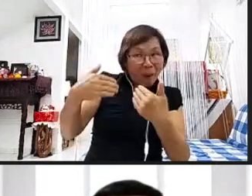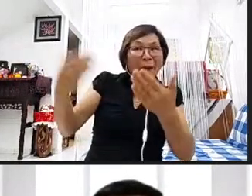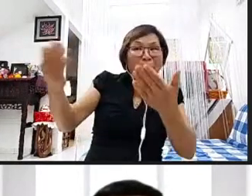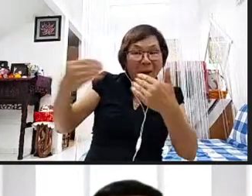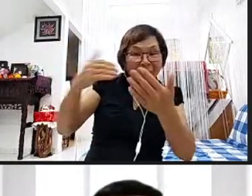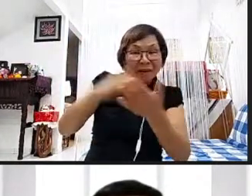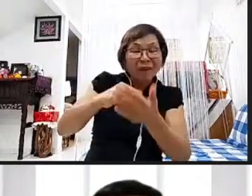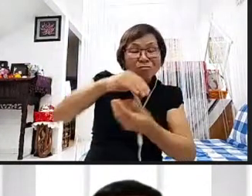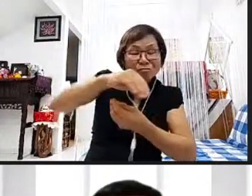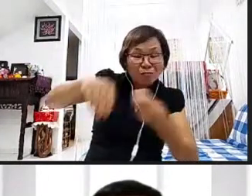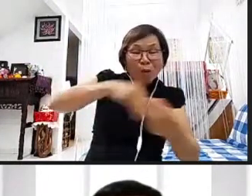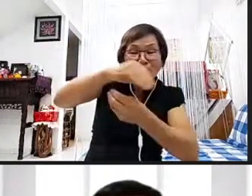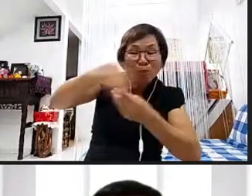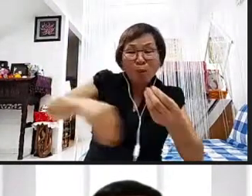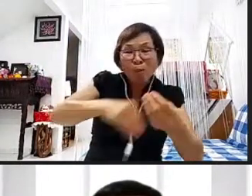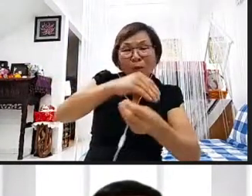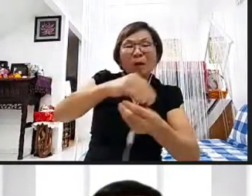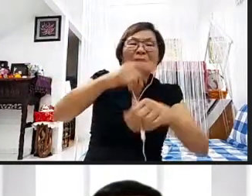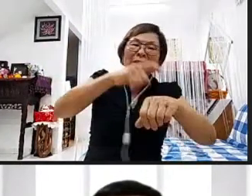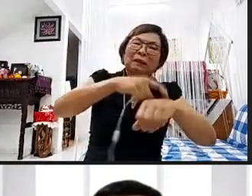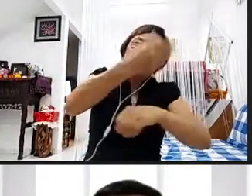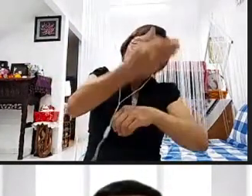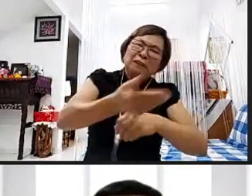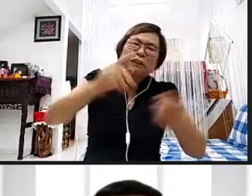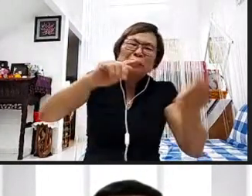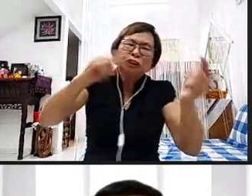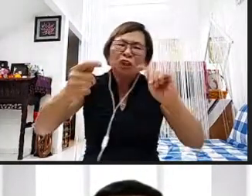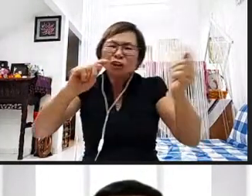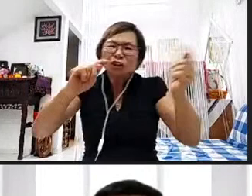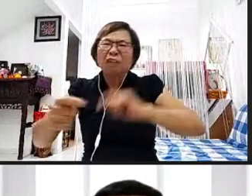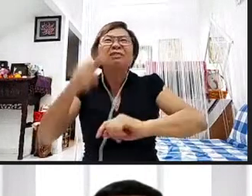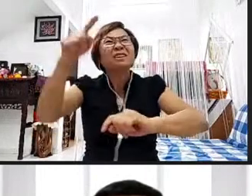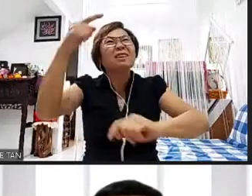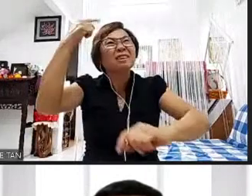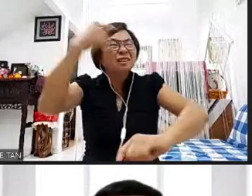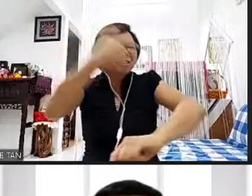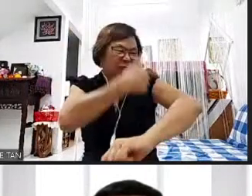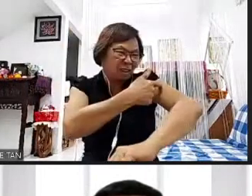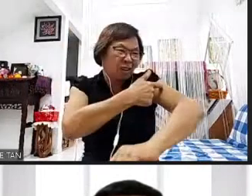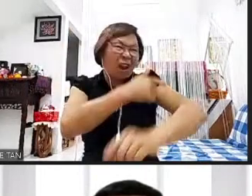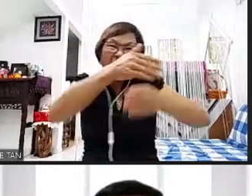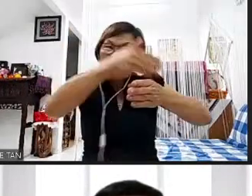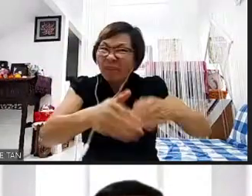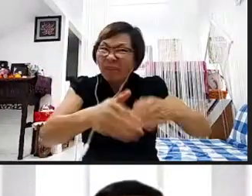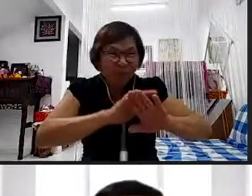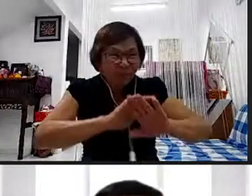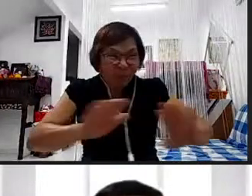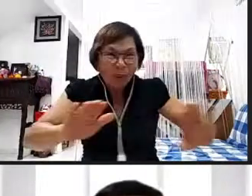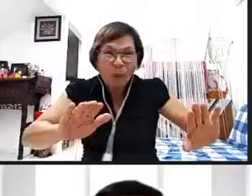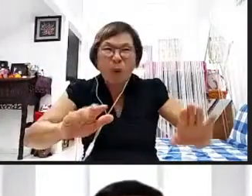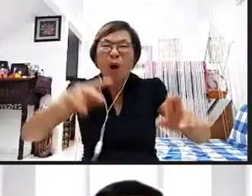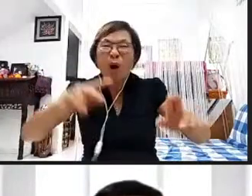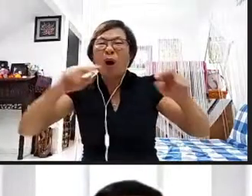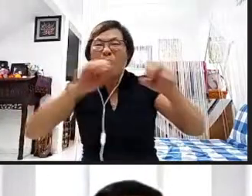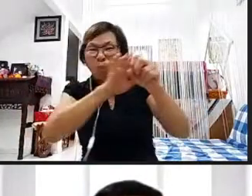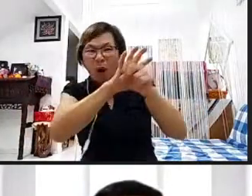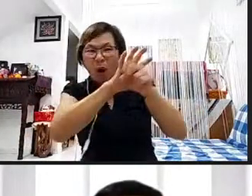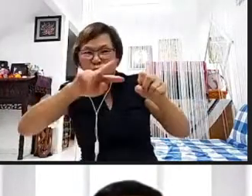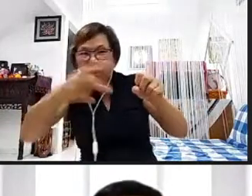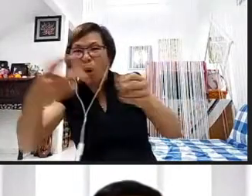Law of impermanence, things are changing. Don't think that with this vaccine and everything comes to an end. It only comes to only